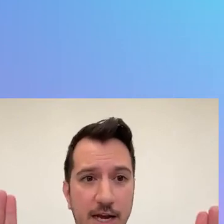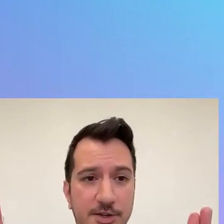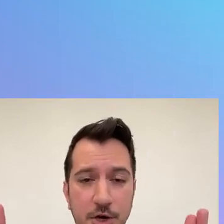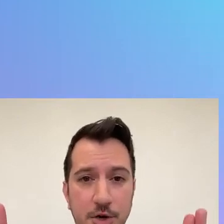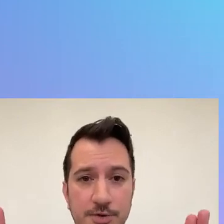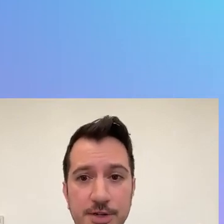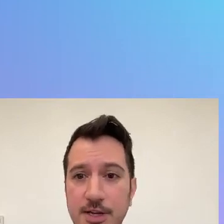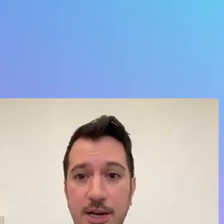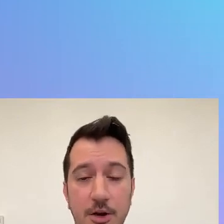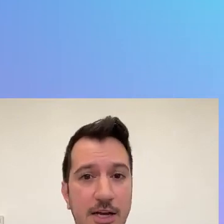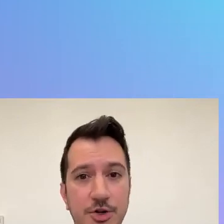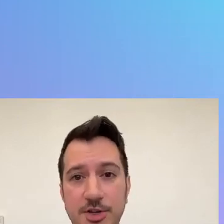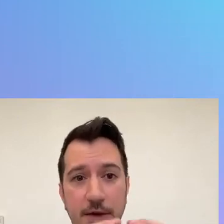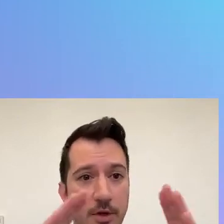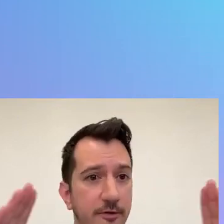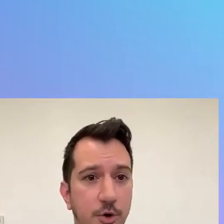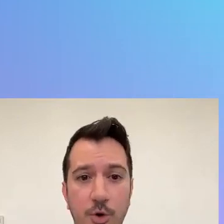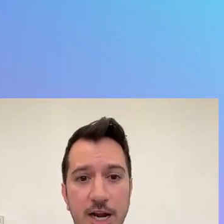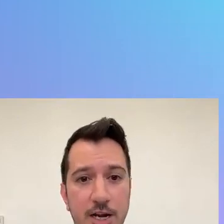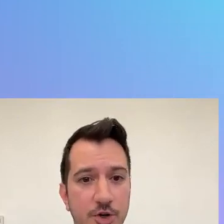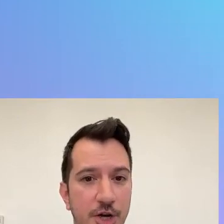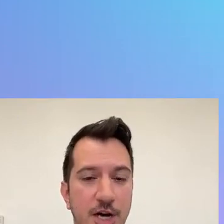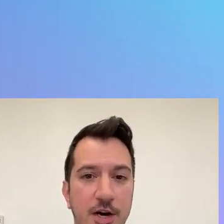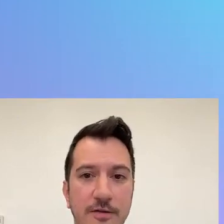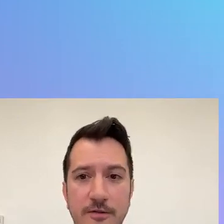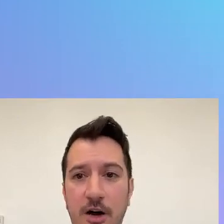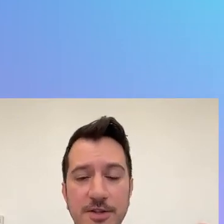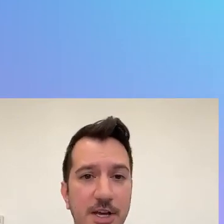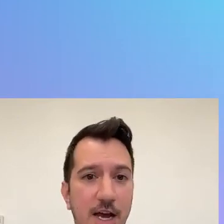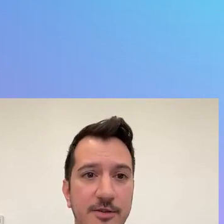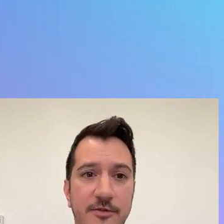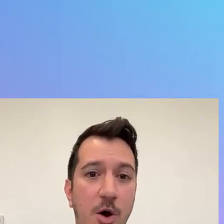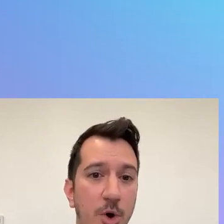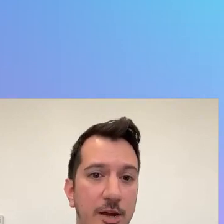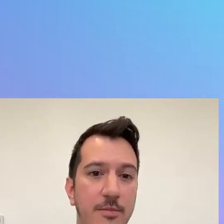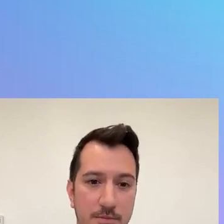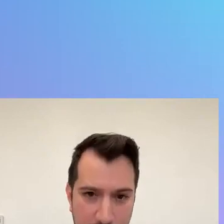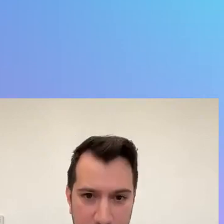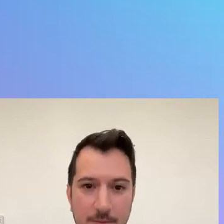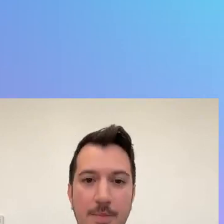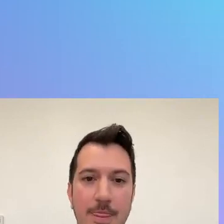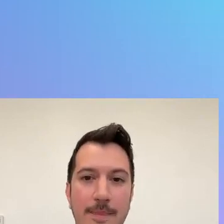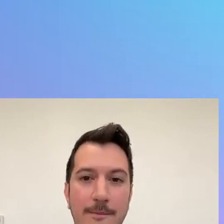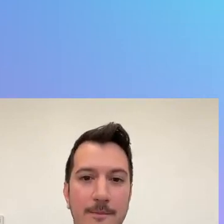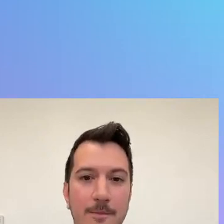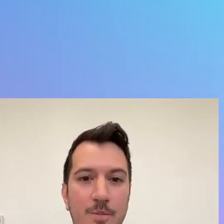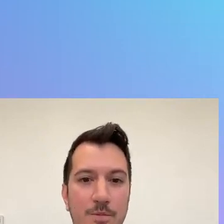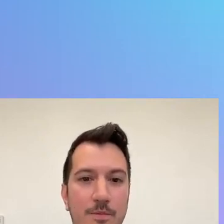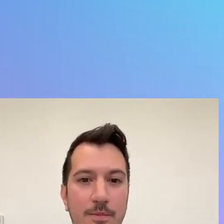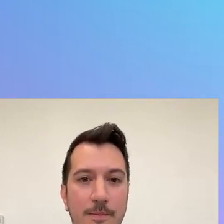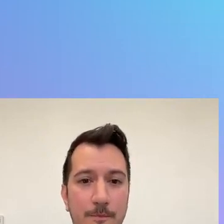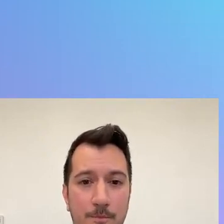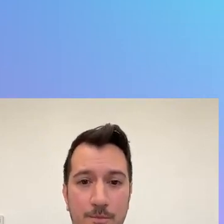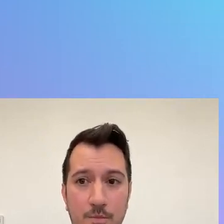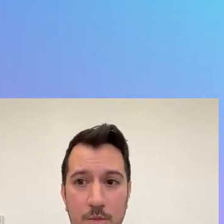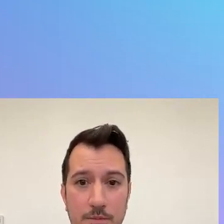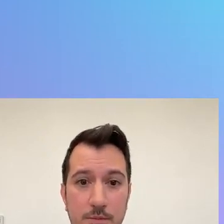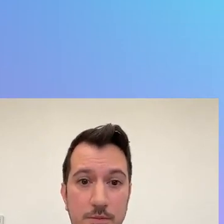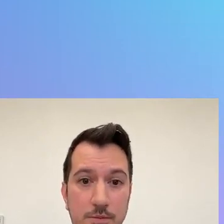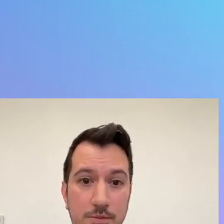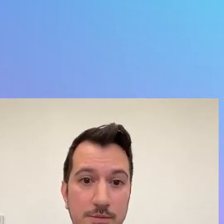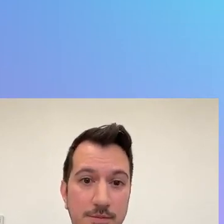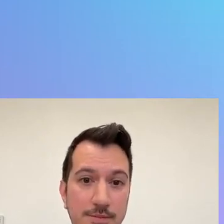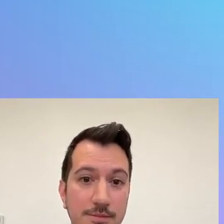in 2 hex codes and it'll actually just give you the full range of font size and font weight. Excellent. What about